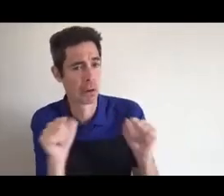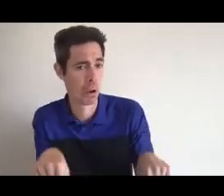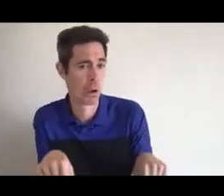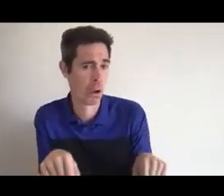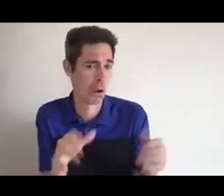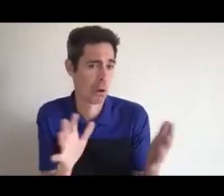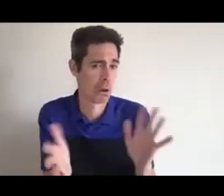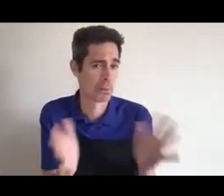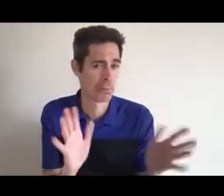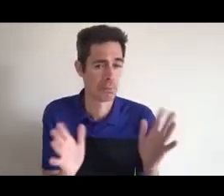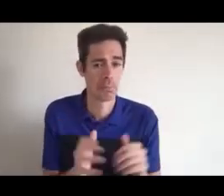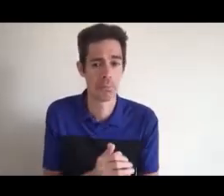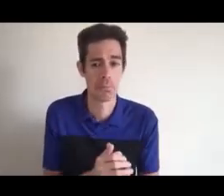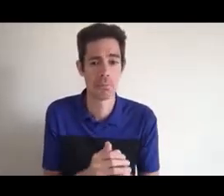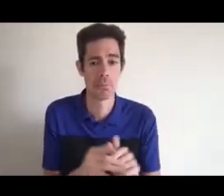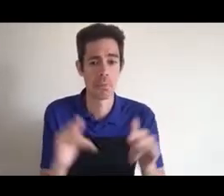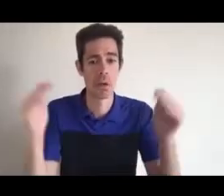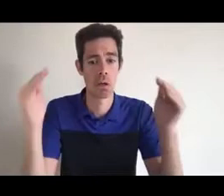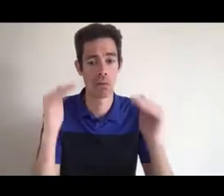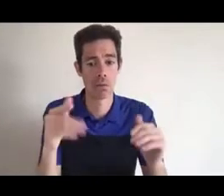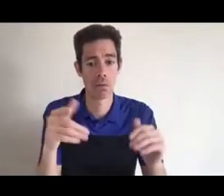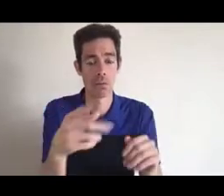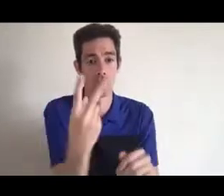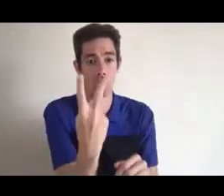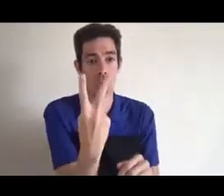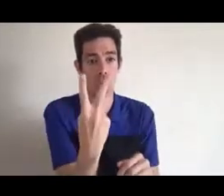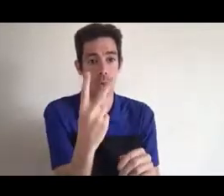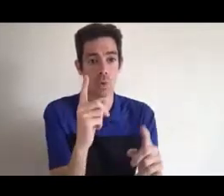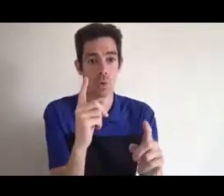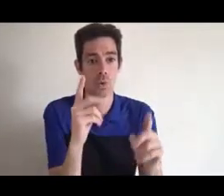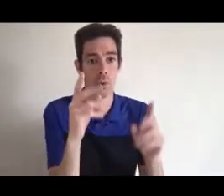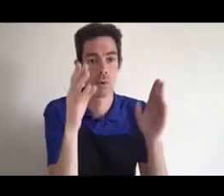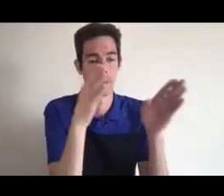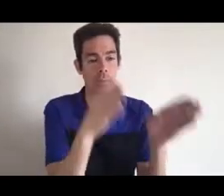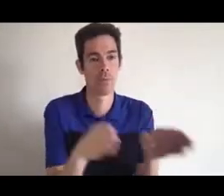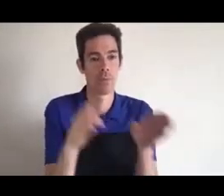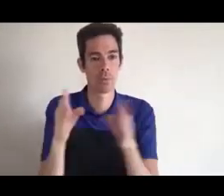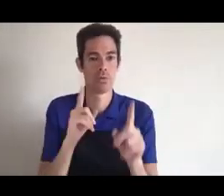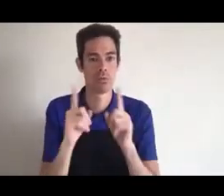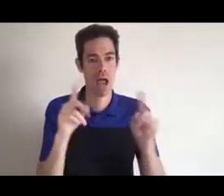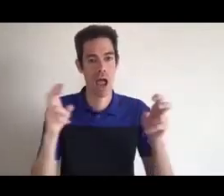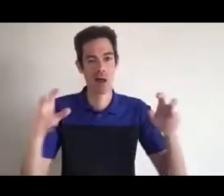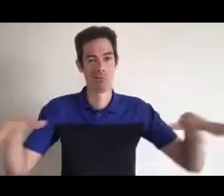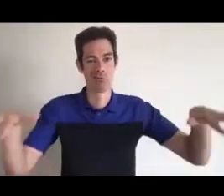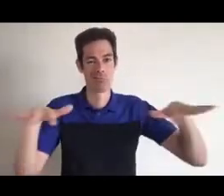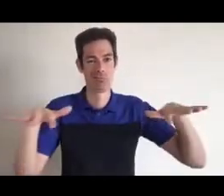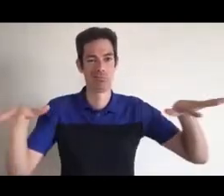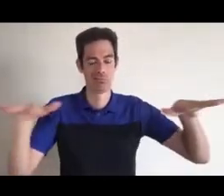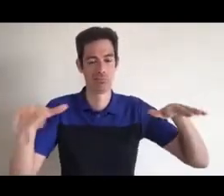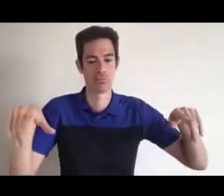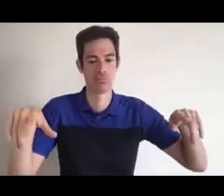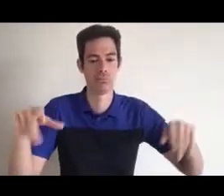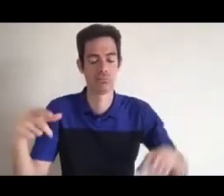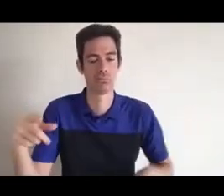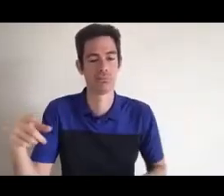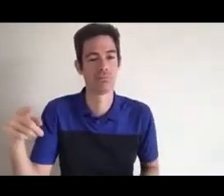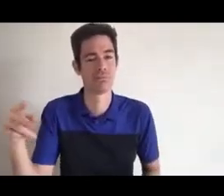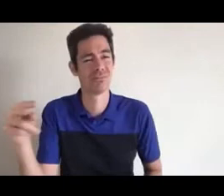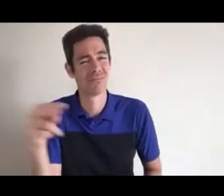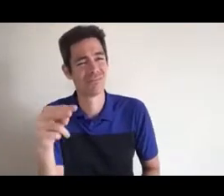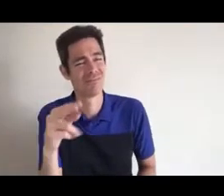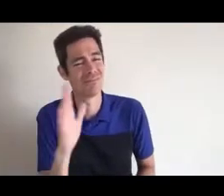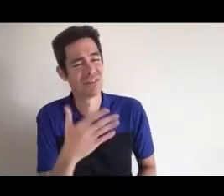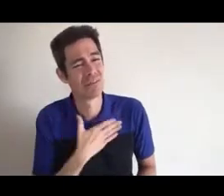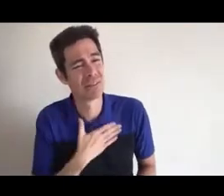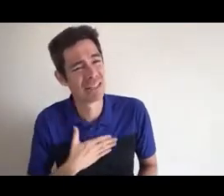So you can look and say, the person looks and says, stop it. Third one is that two